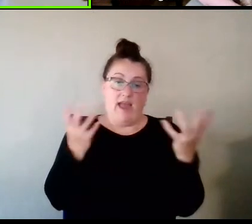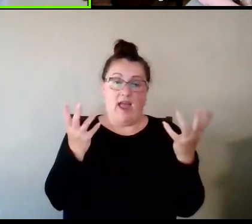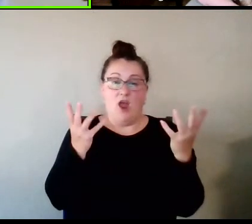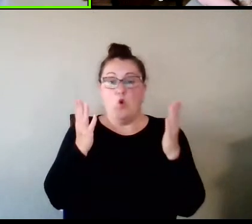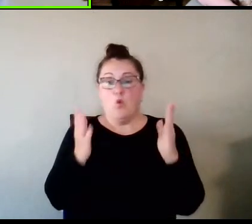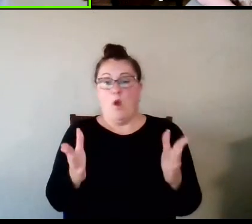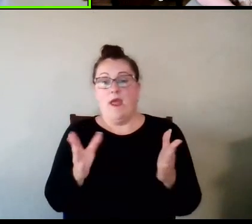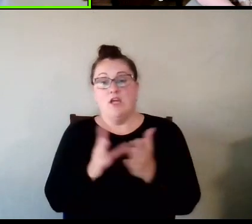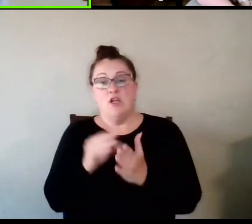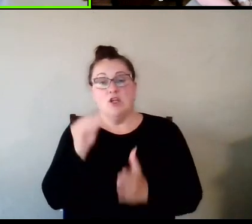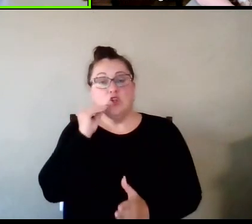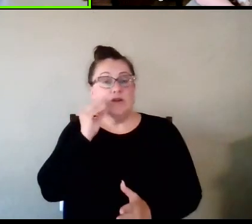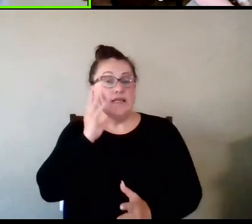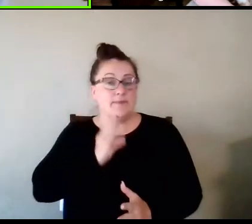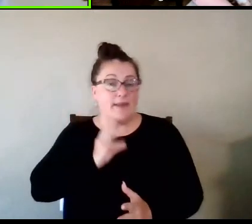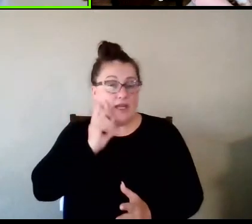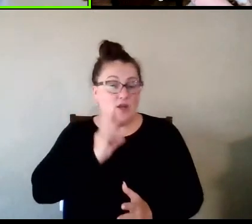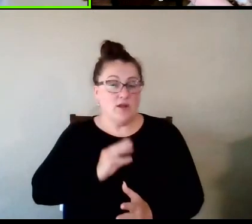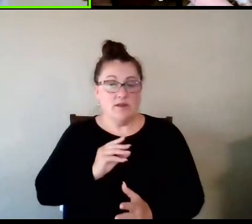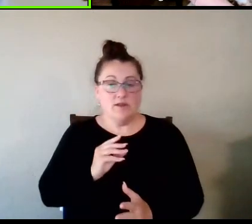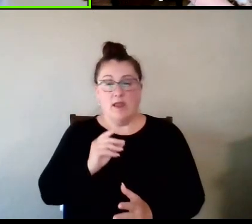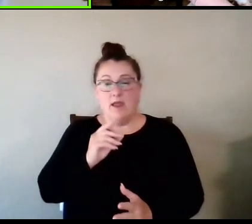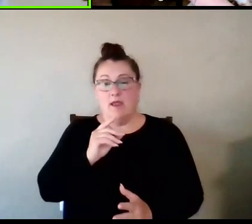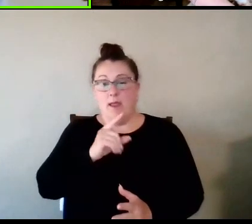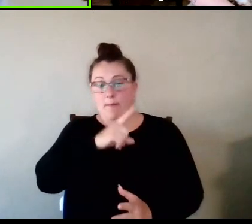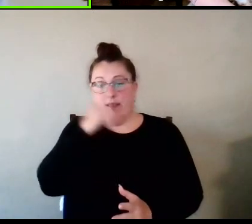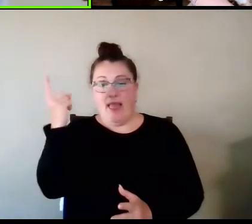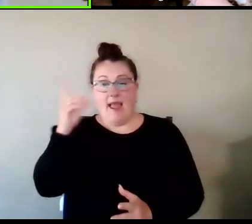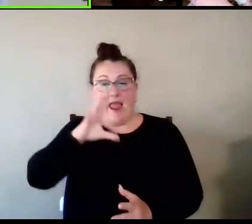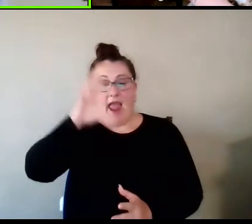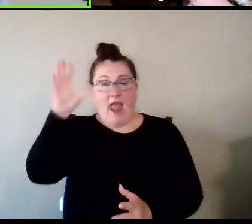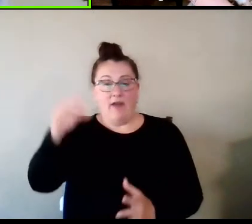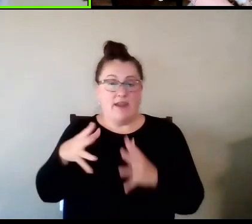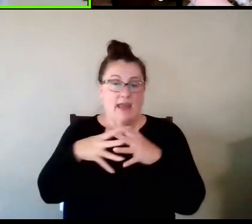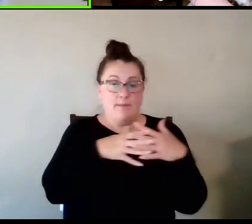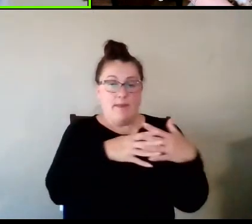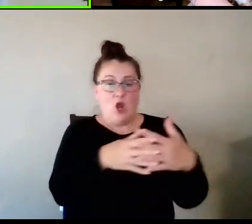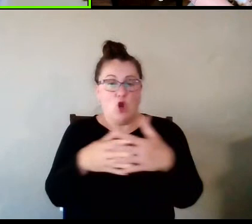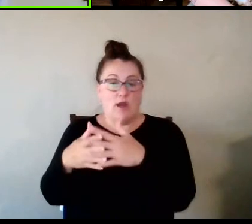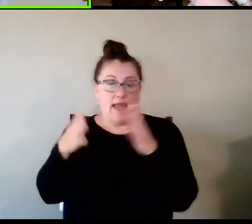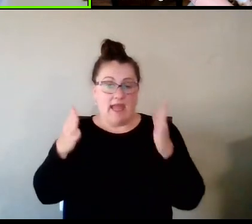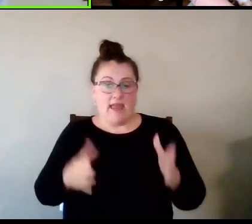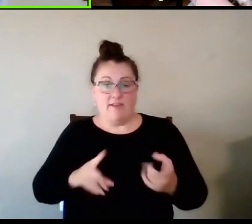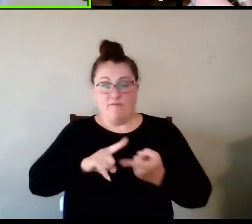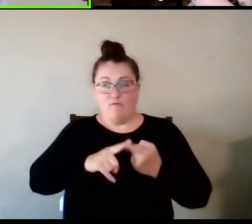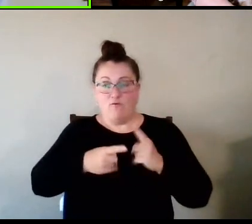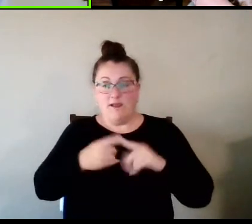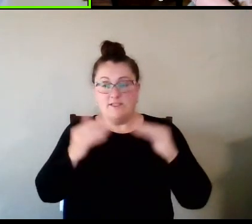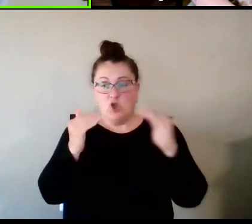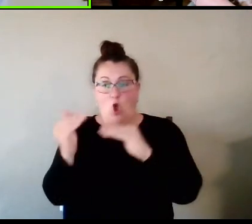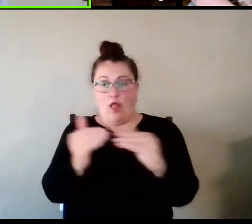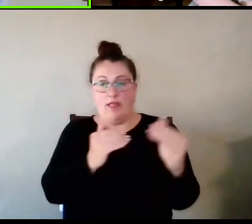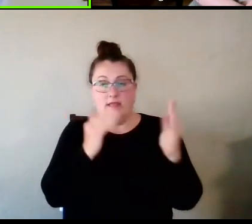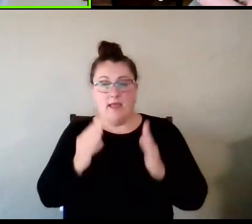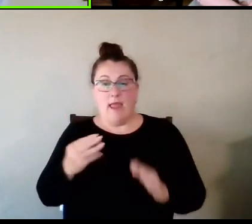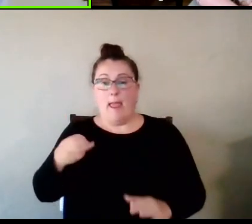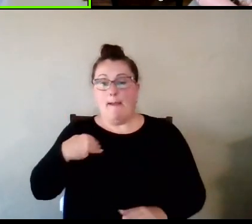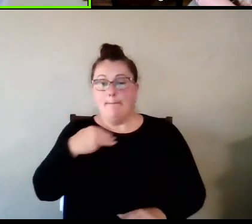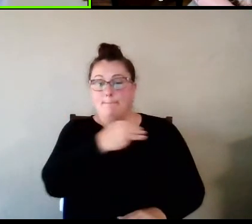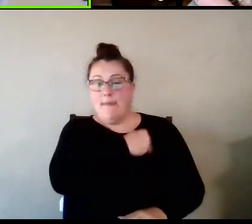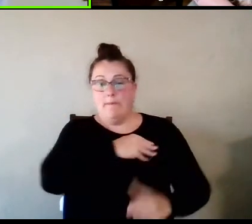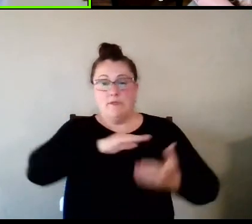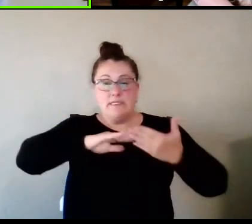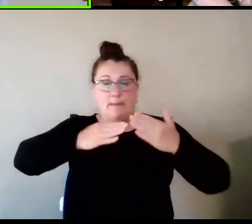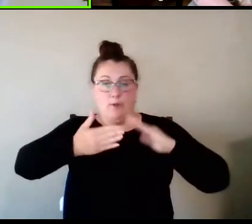learn about the experience of Black African-American friends and colleagues and members of our community, which